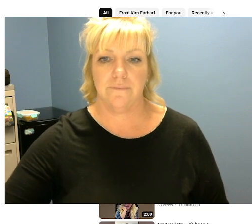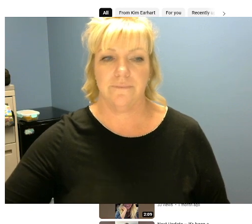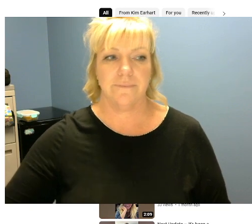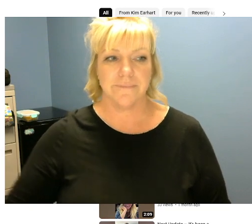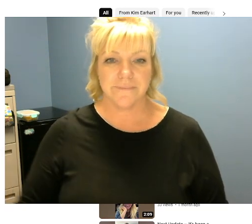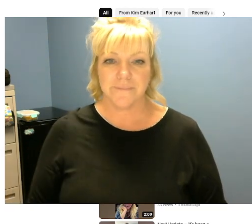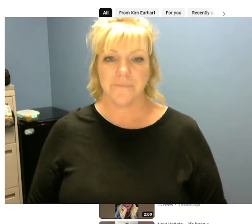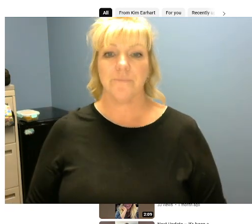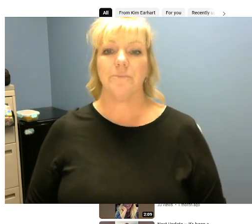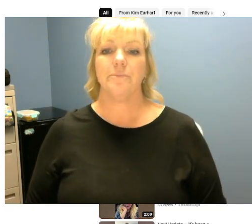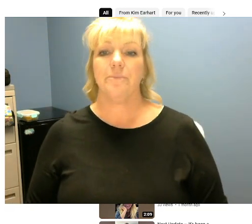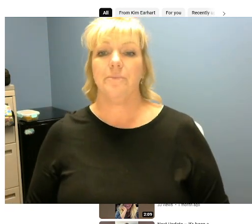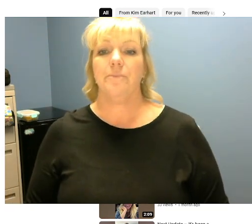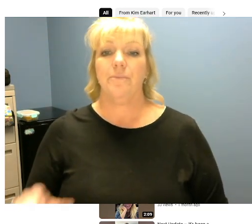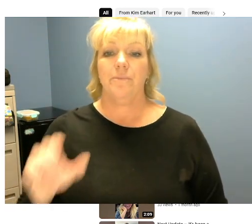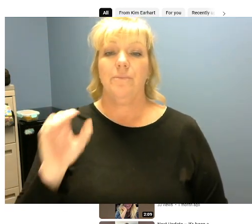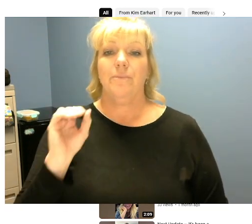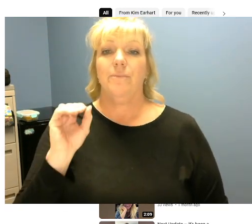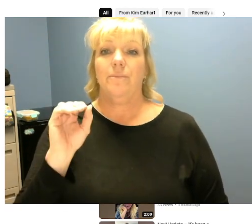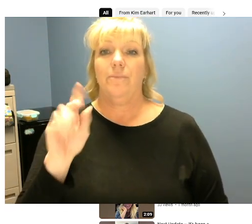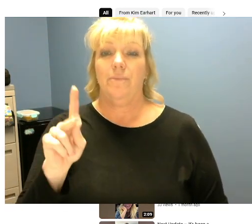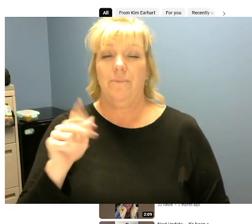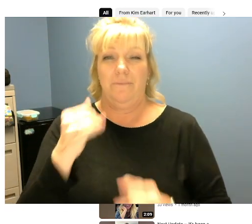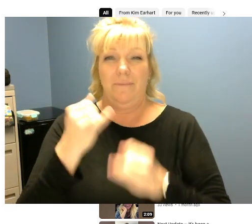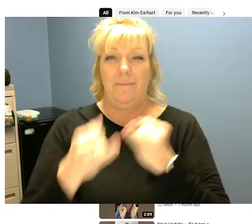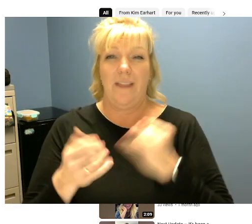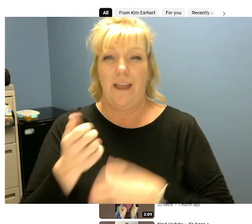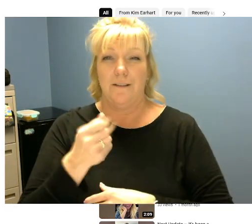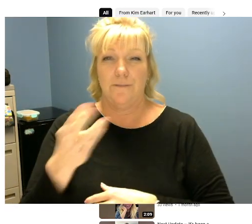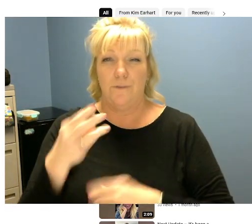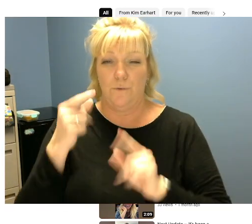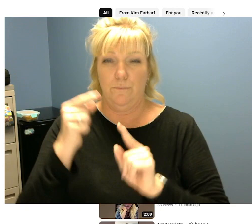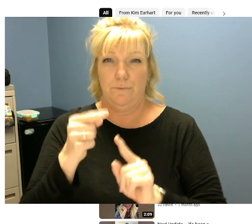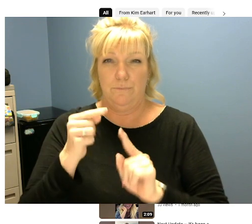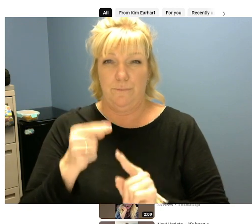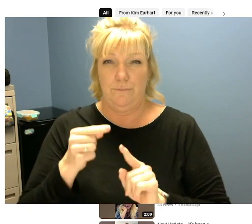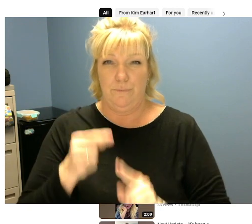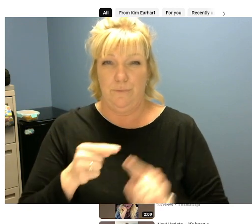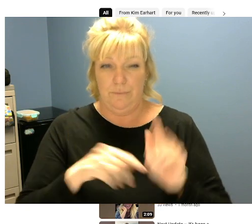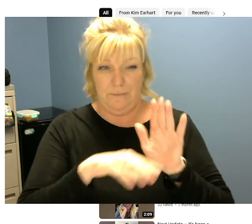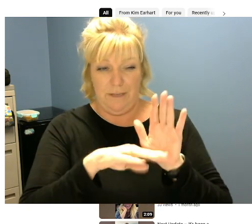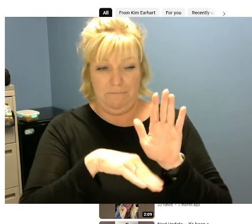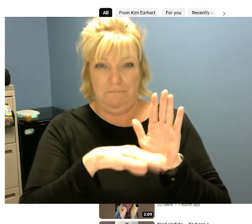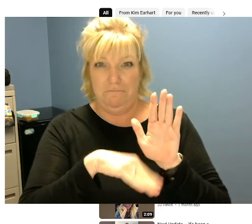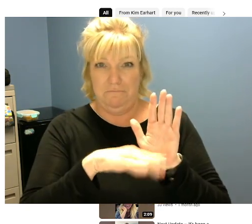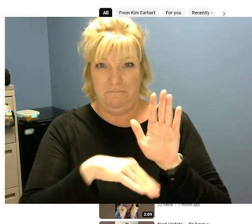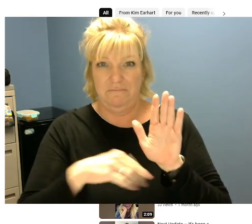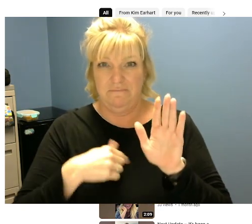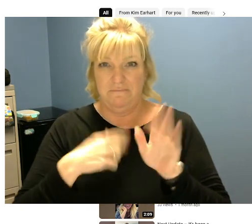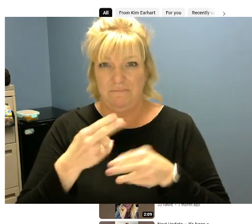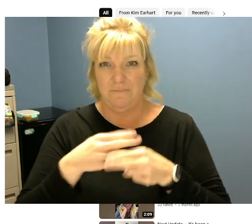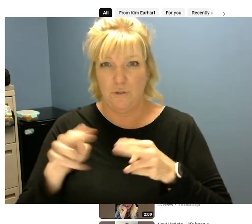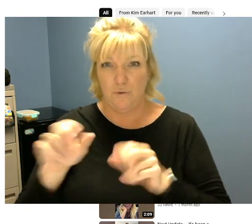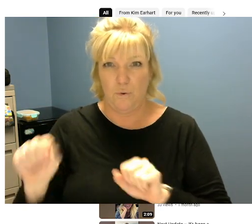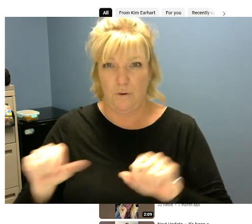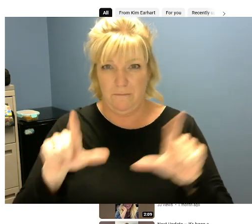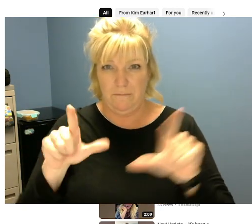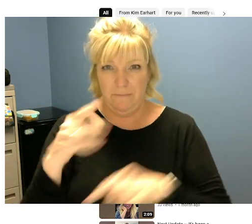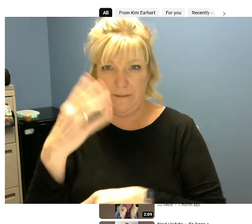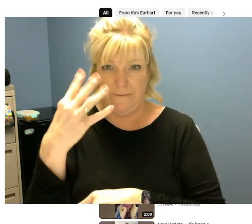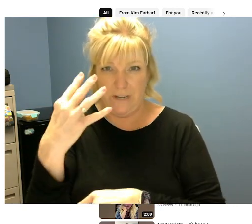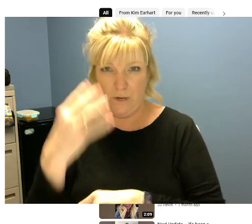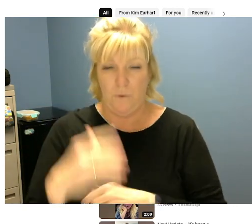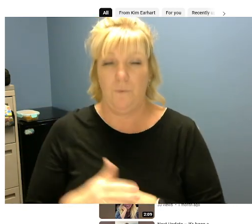All right, so I'm going to sum up the last several points on this outline just in this short video. The bulk of this outline that's fun